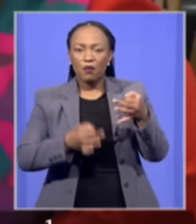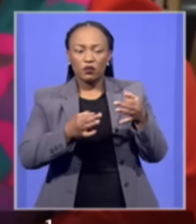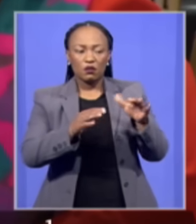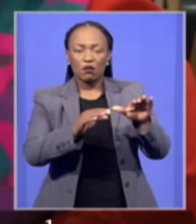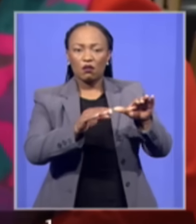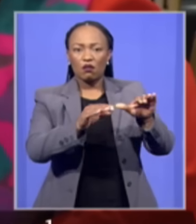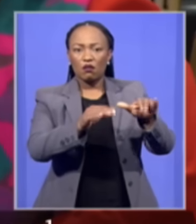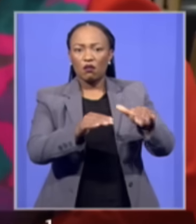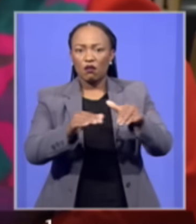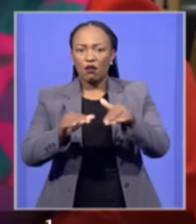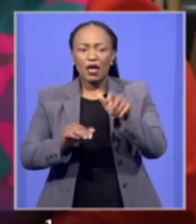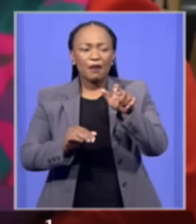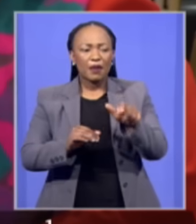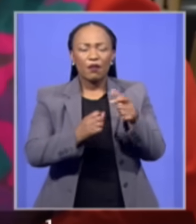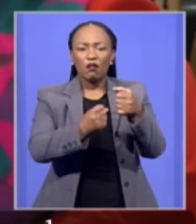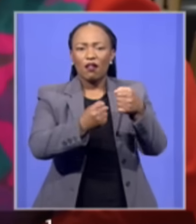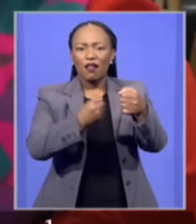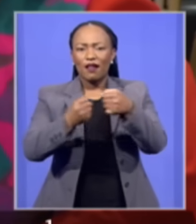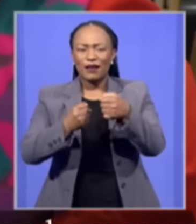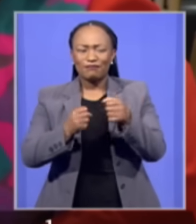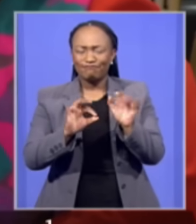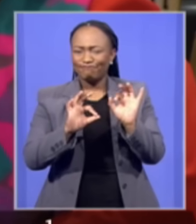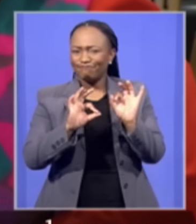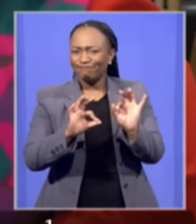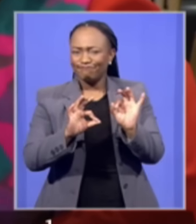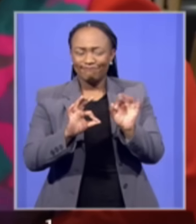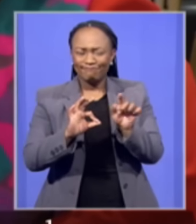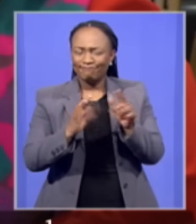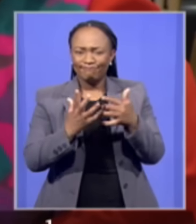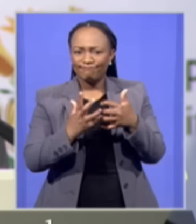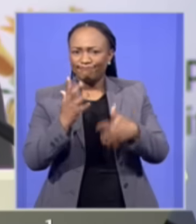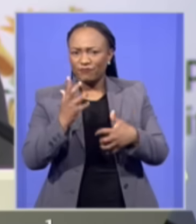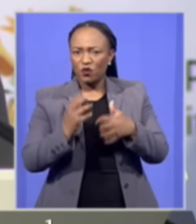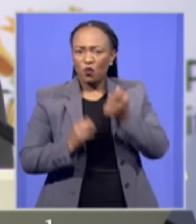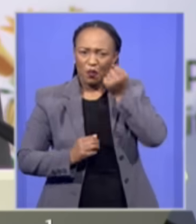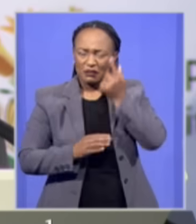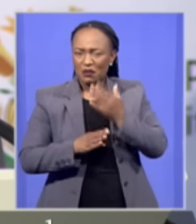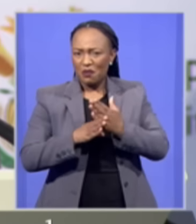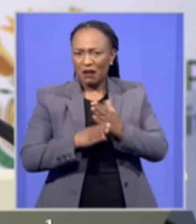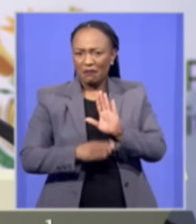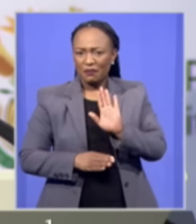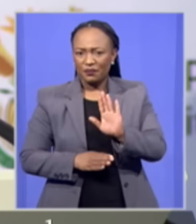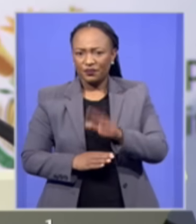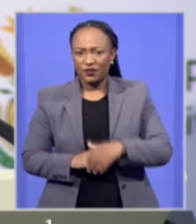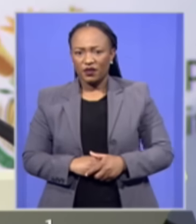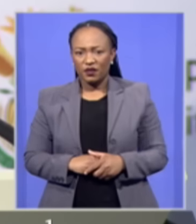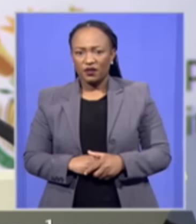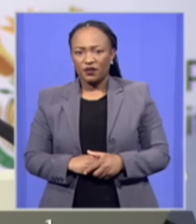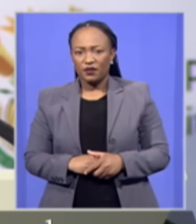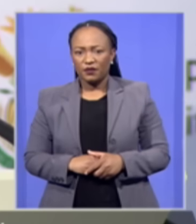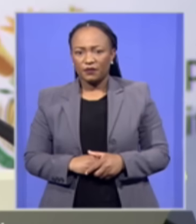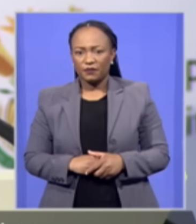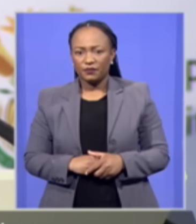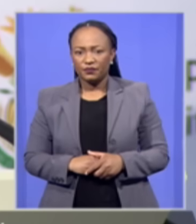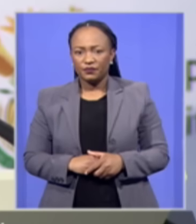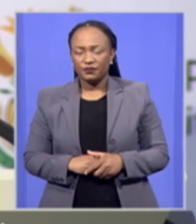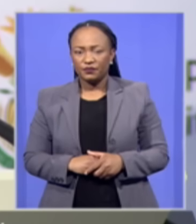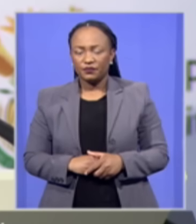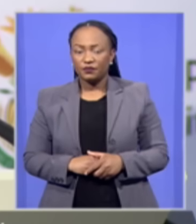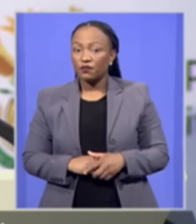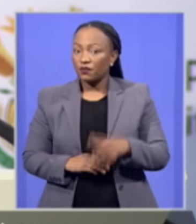romela bonkgetheng ba nepaetseng ba bileng ba utlwisisa mesebetsi ya bona. Today I want to